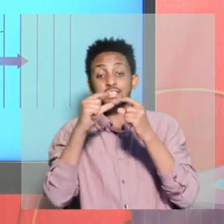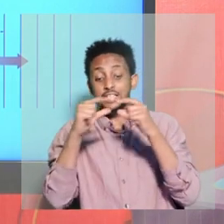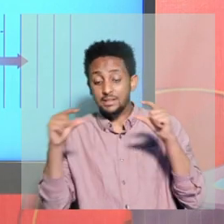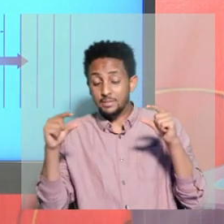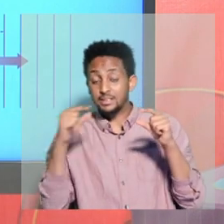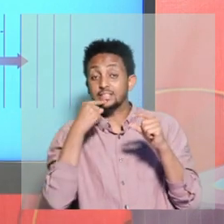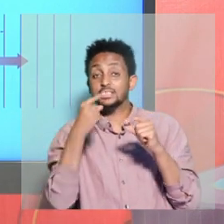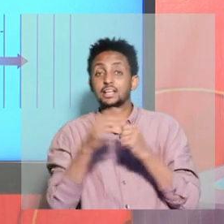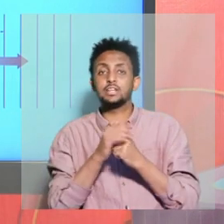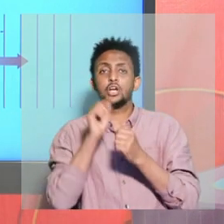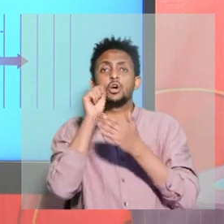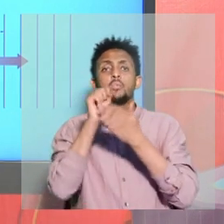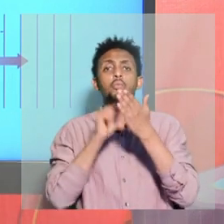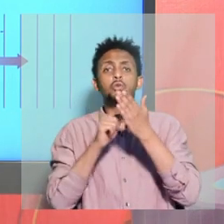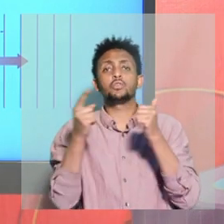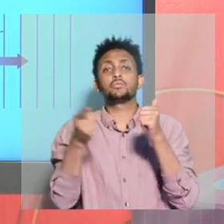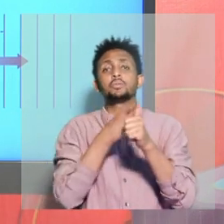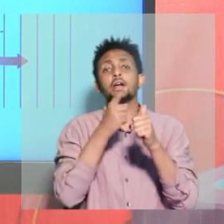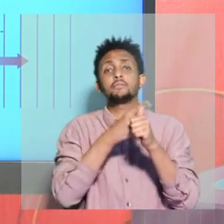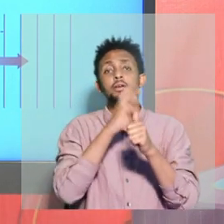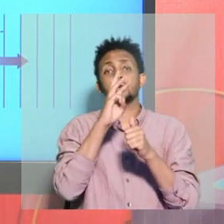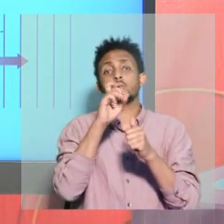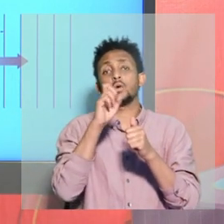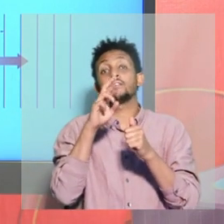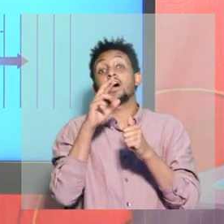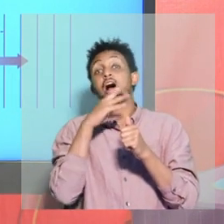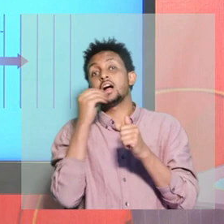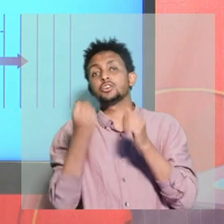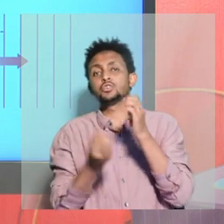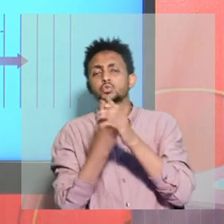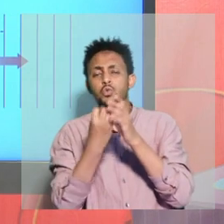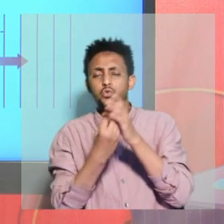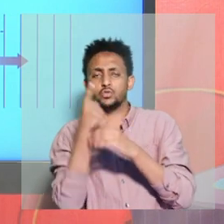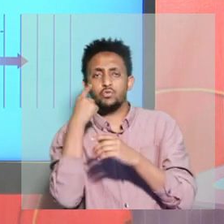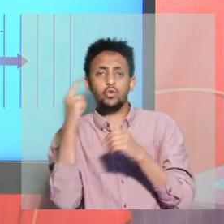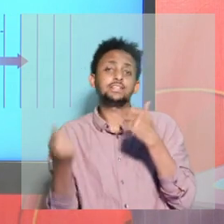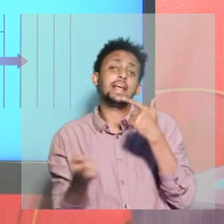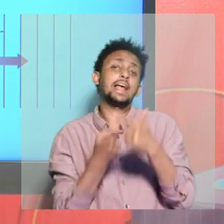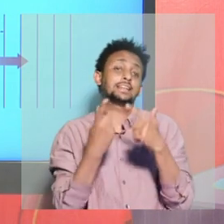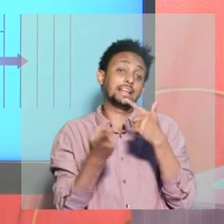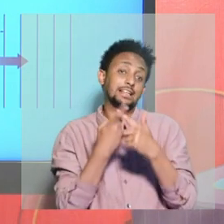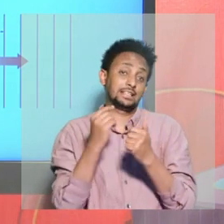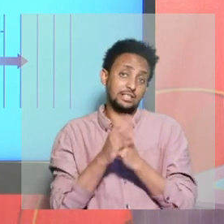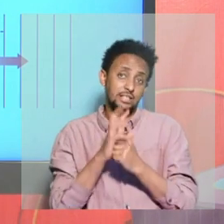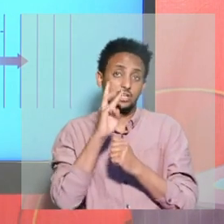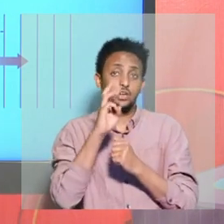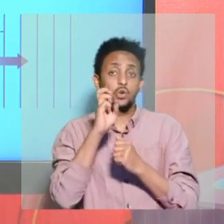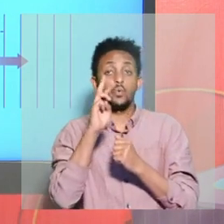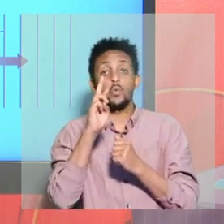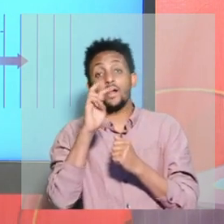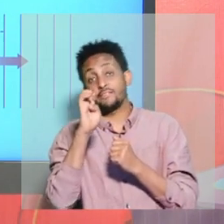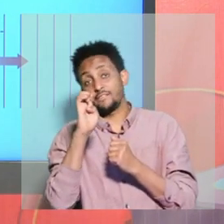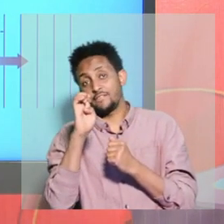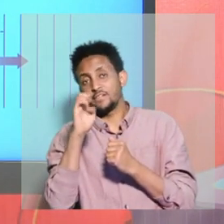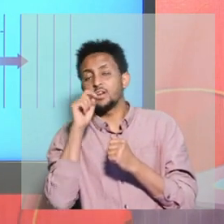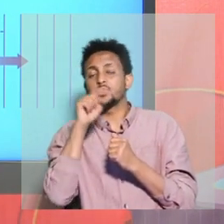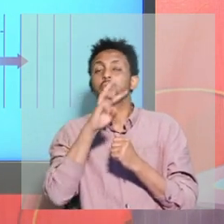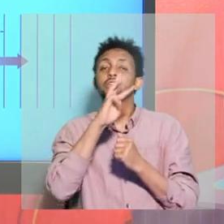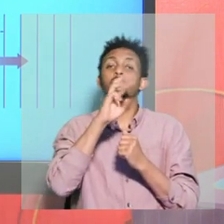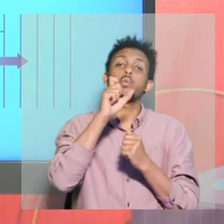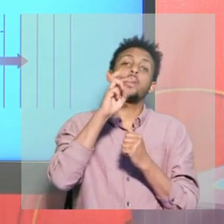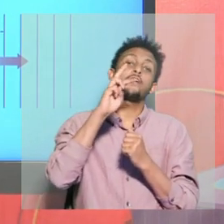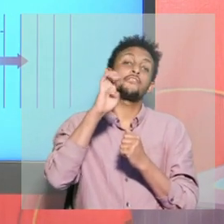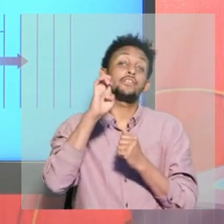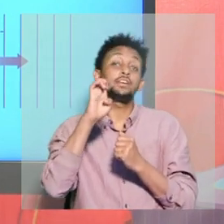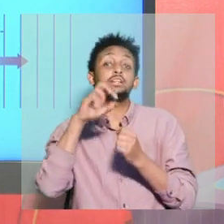that points on the primary wavefronts are the source for the secondary wavelets. And the secondary wavelets,